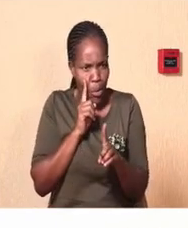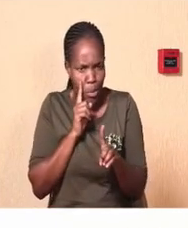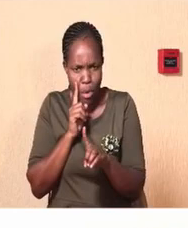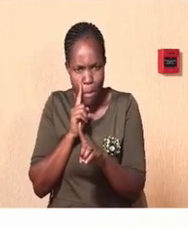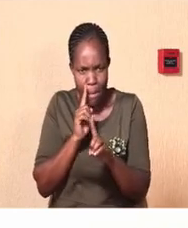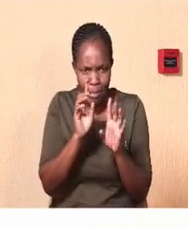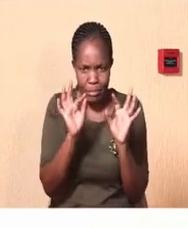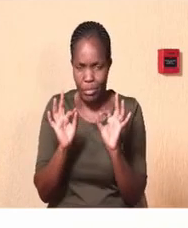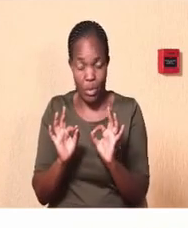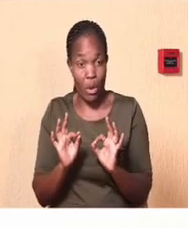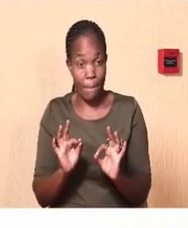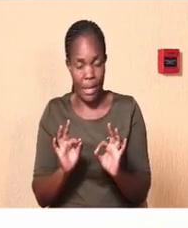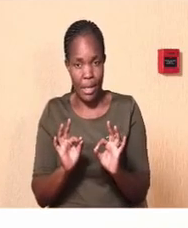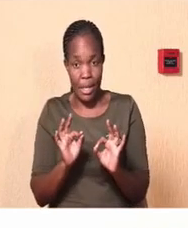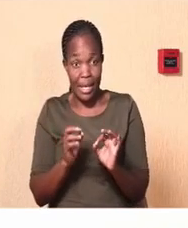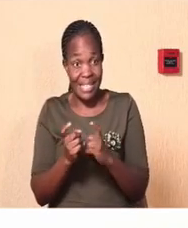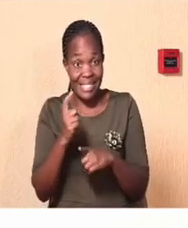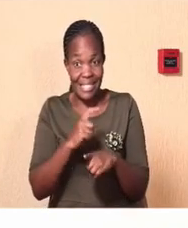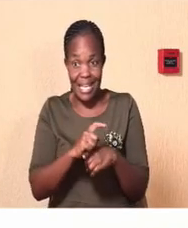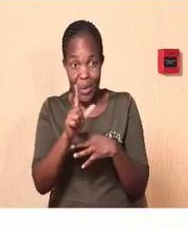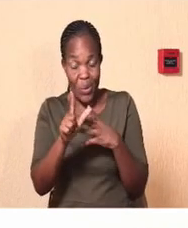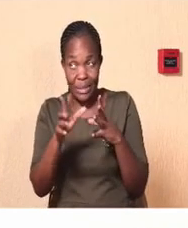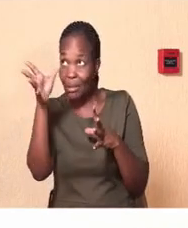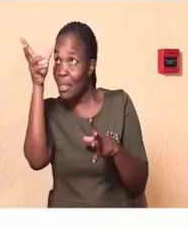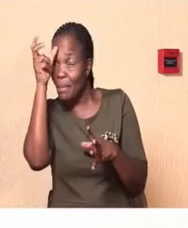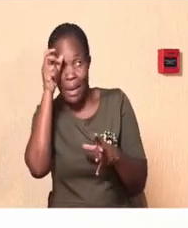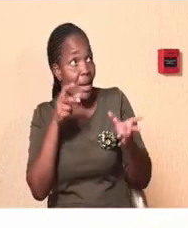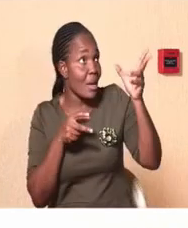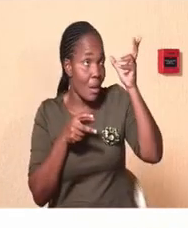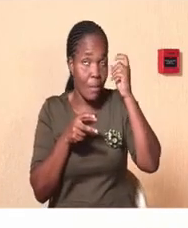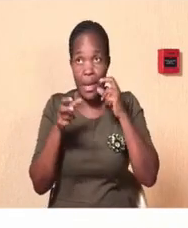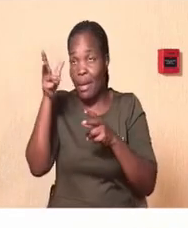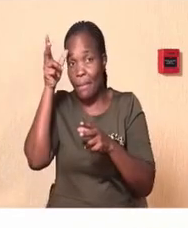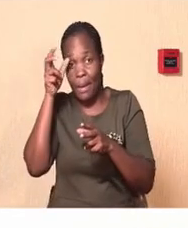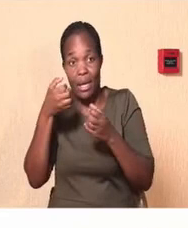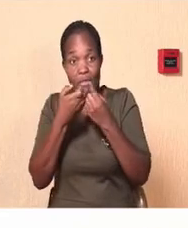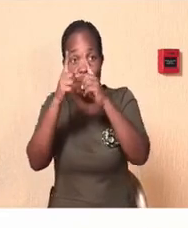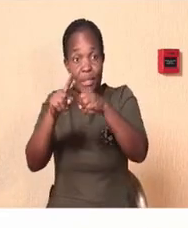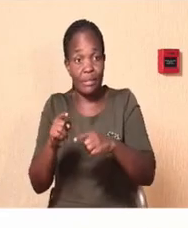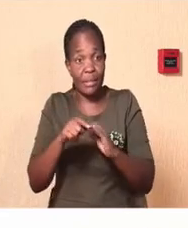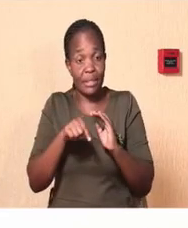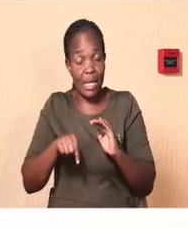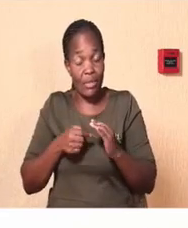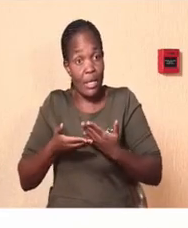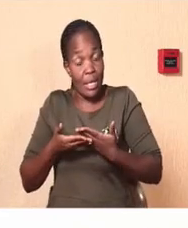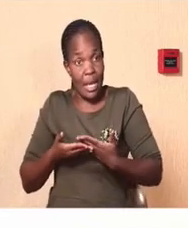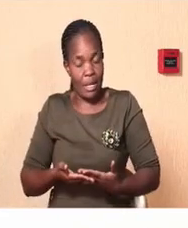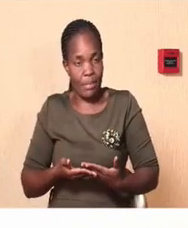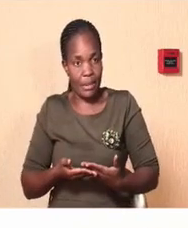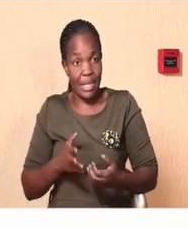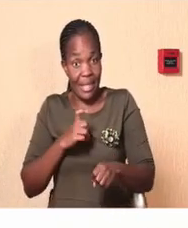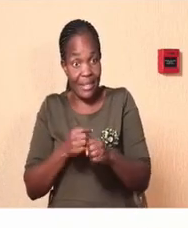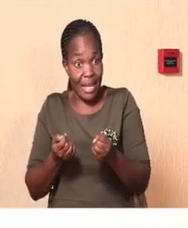and we are learning also lessons from other countries. And that is helping us to prepare for ourselves for